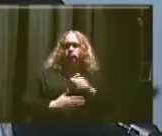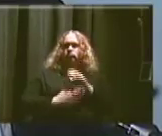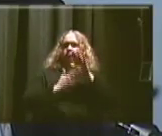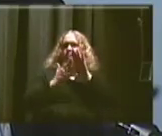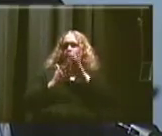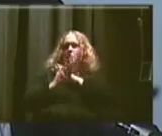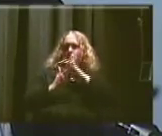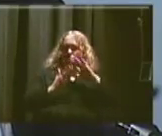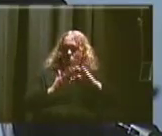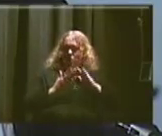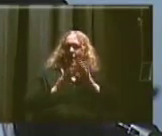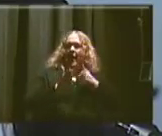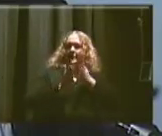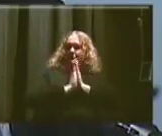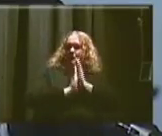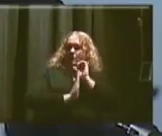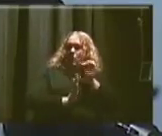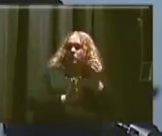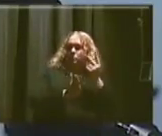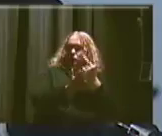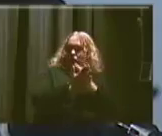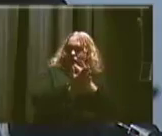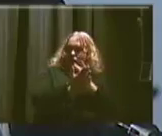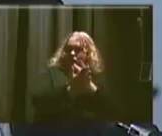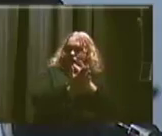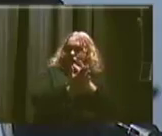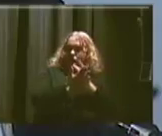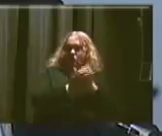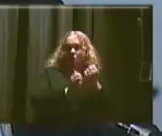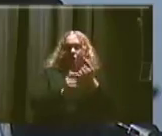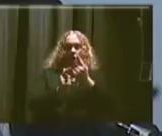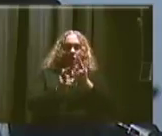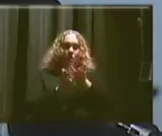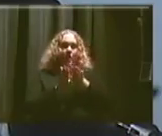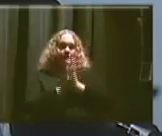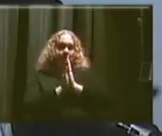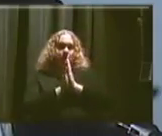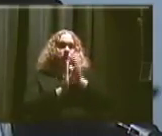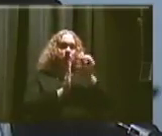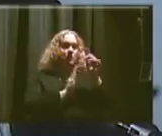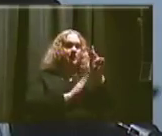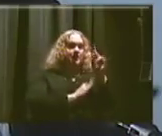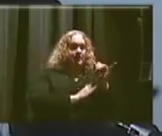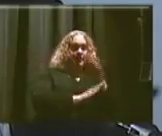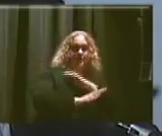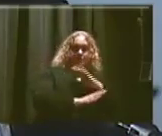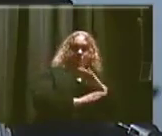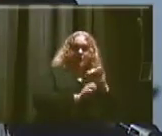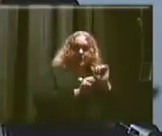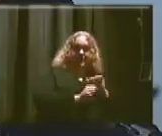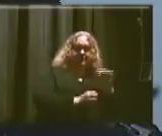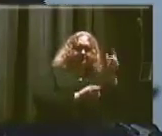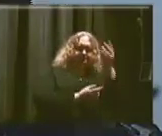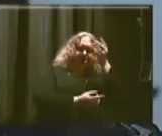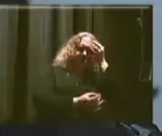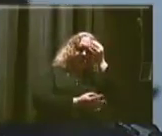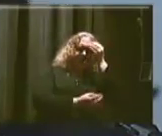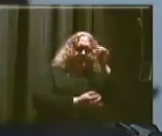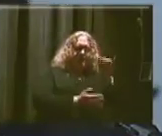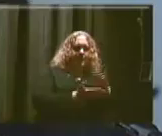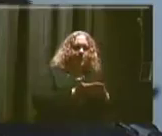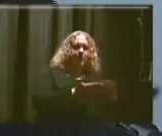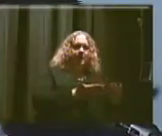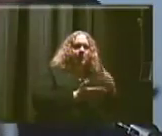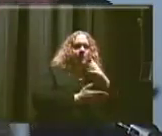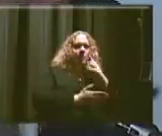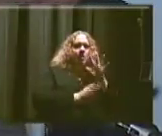of this waiver so that the Kentucky board can consider this waiver at their March meeting. The